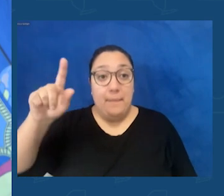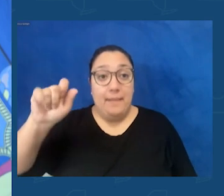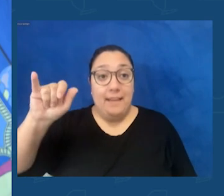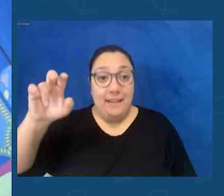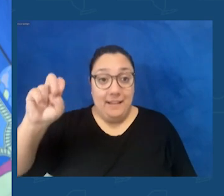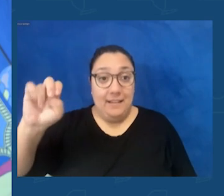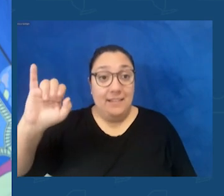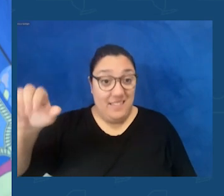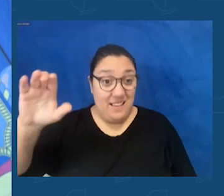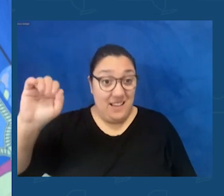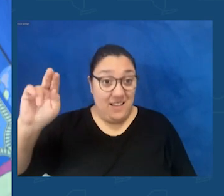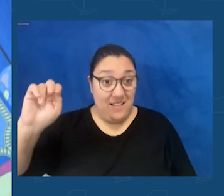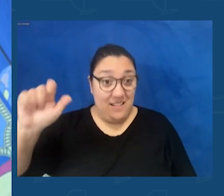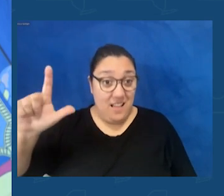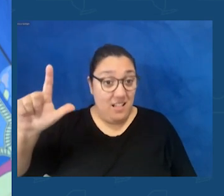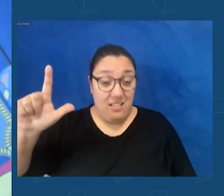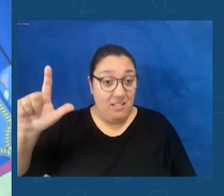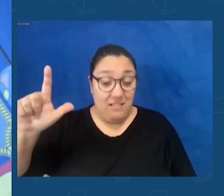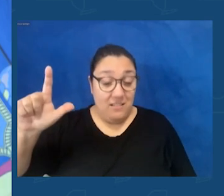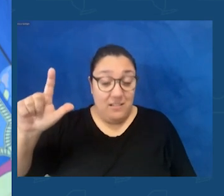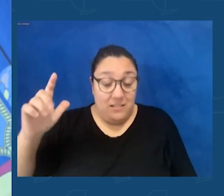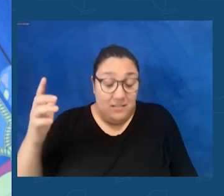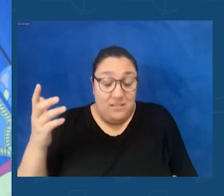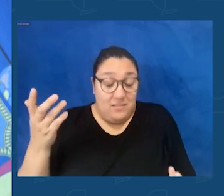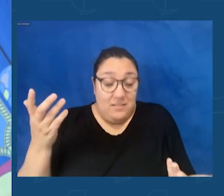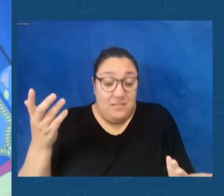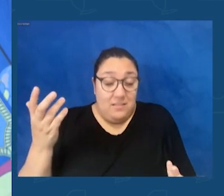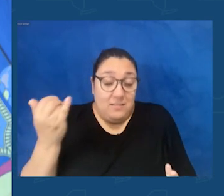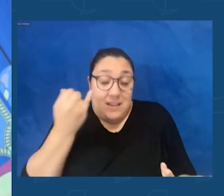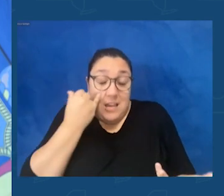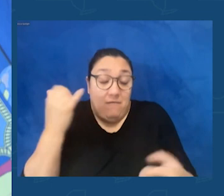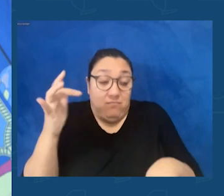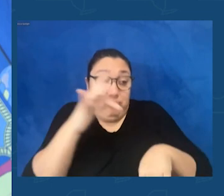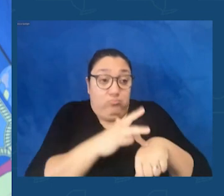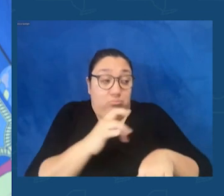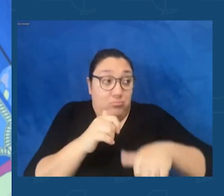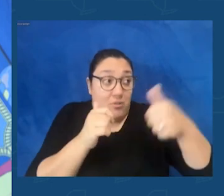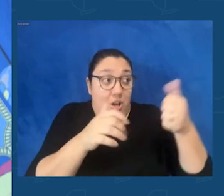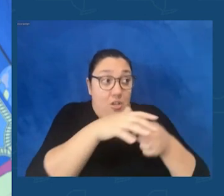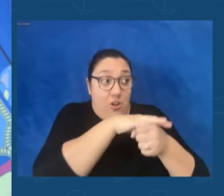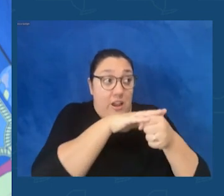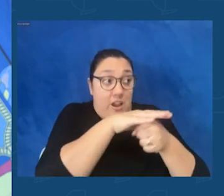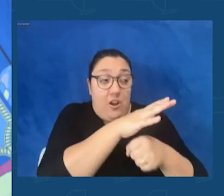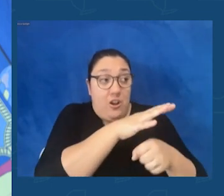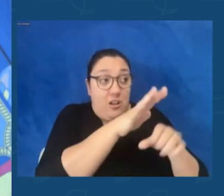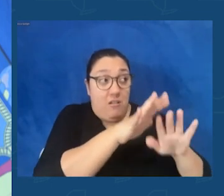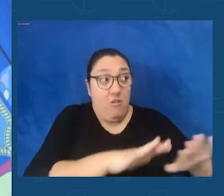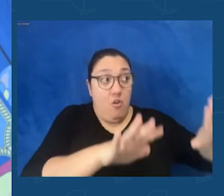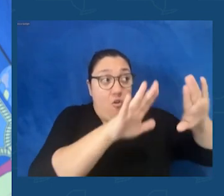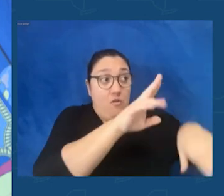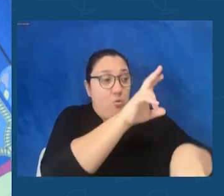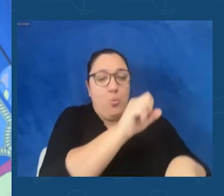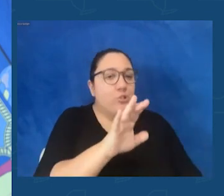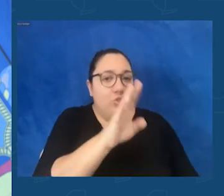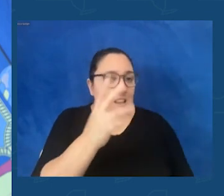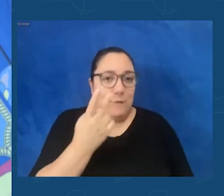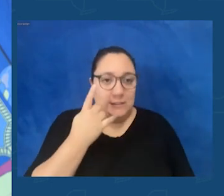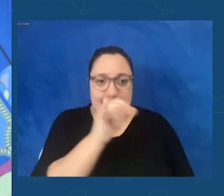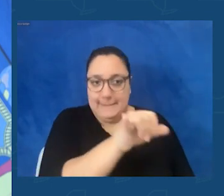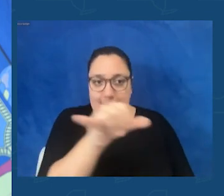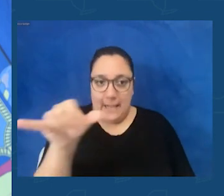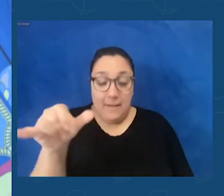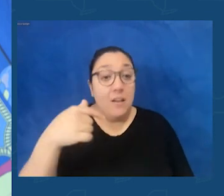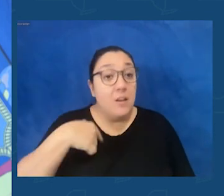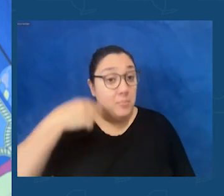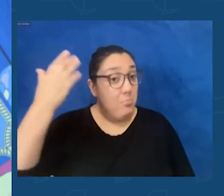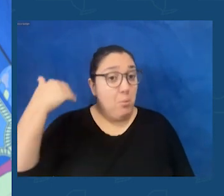go to any other part of the country and you can't find anything like this. The history, but also I travel on the Erie Canal myself.